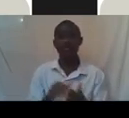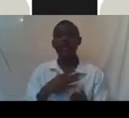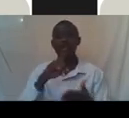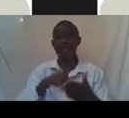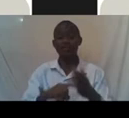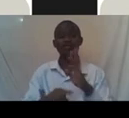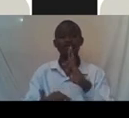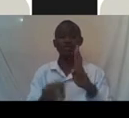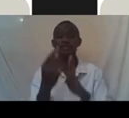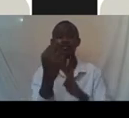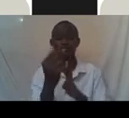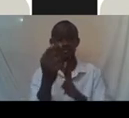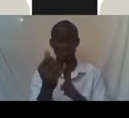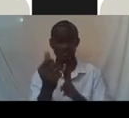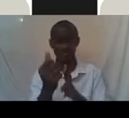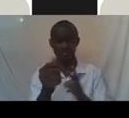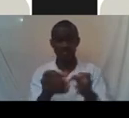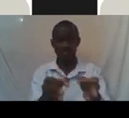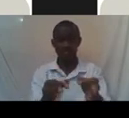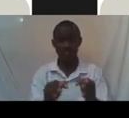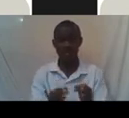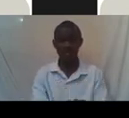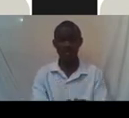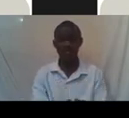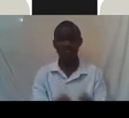financial implications? These are huge questions.